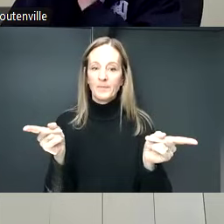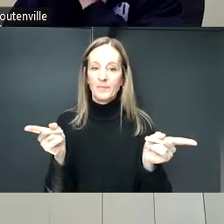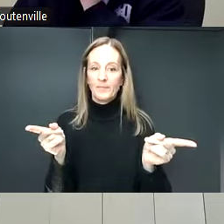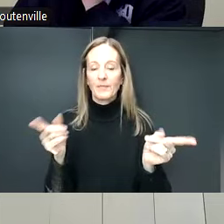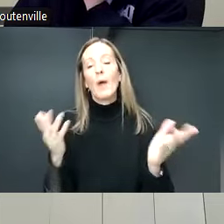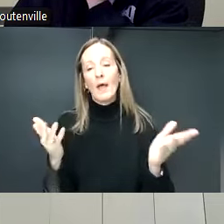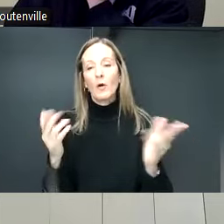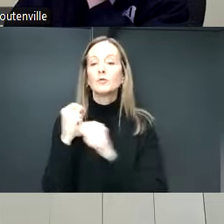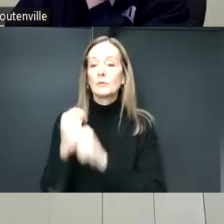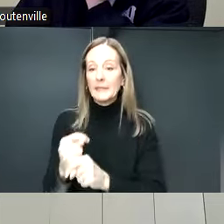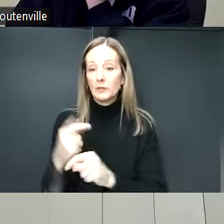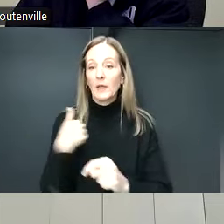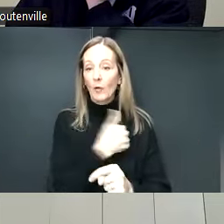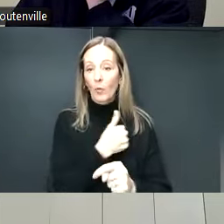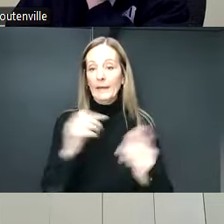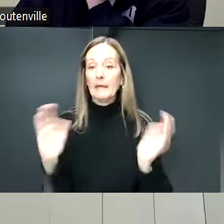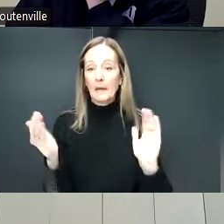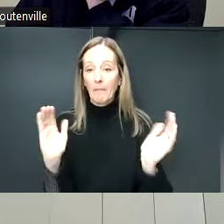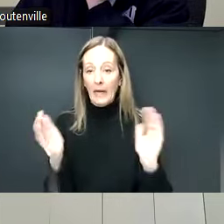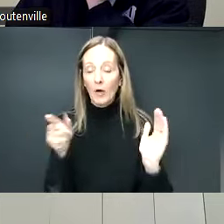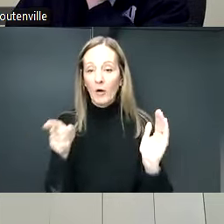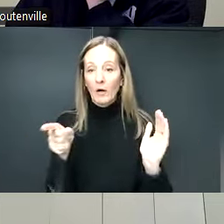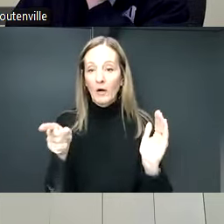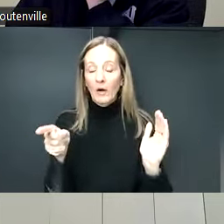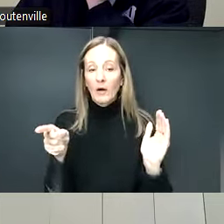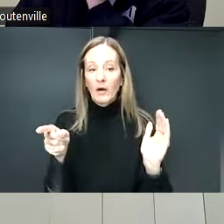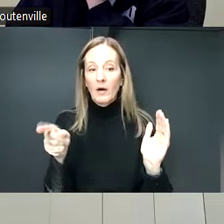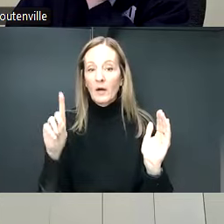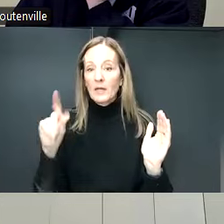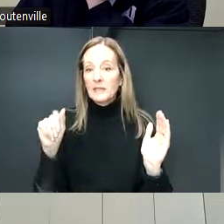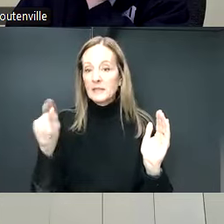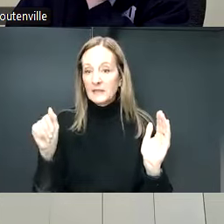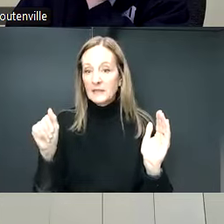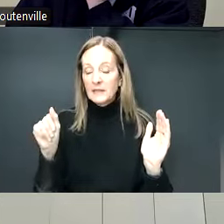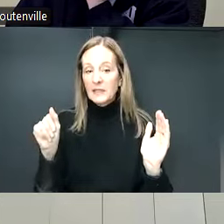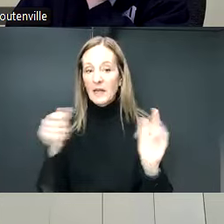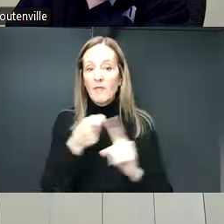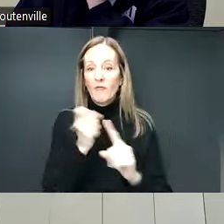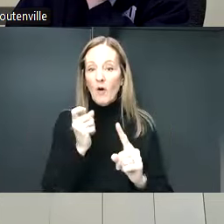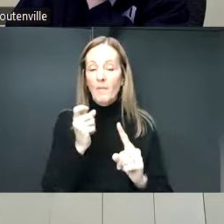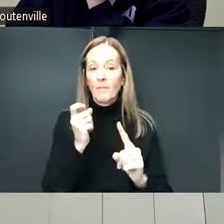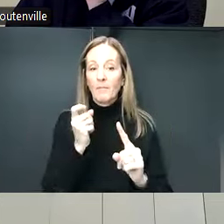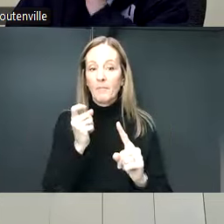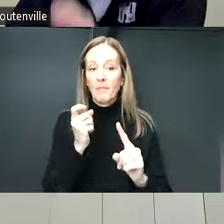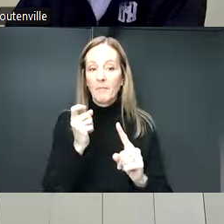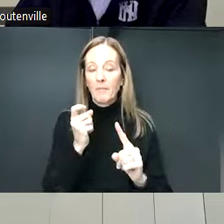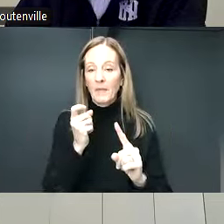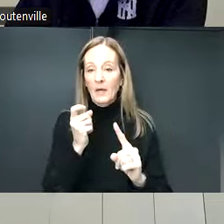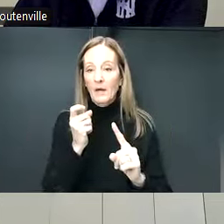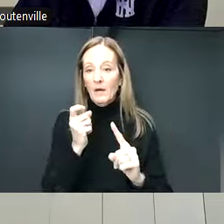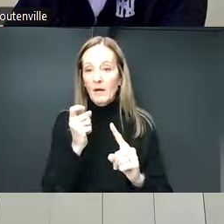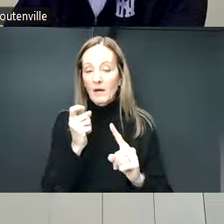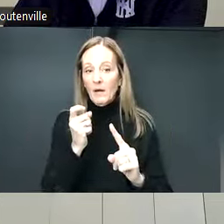we compared to the data to the same month last